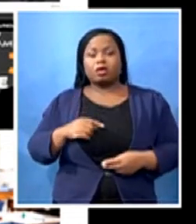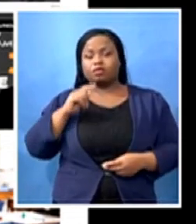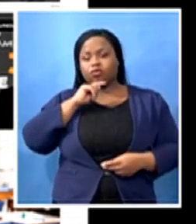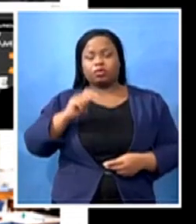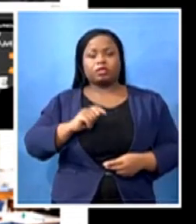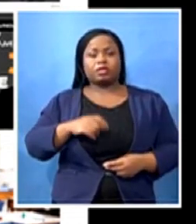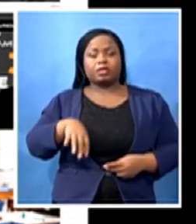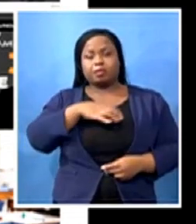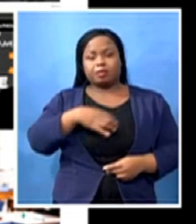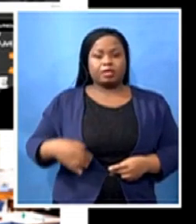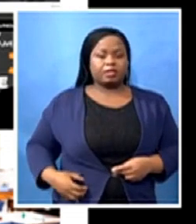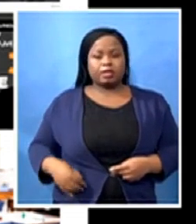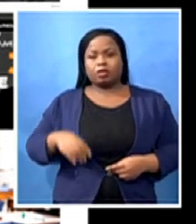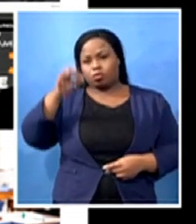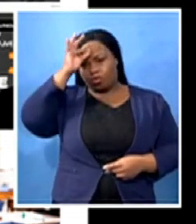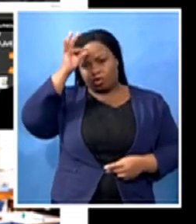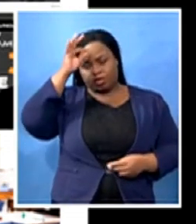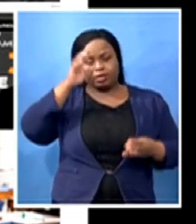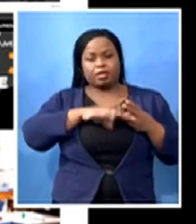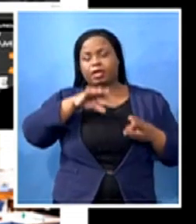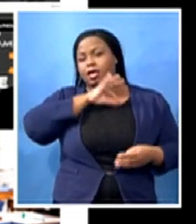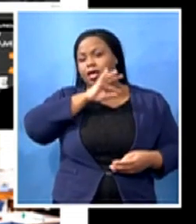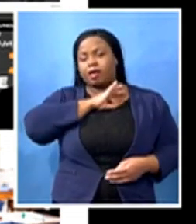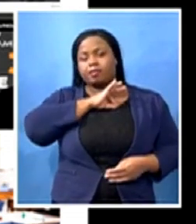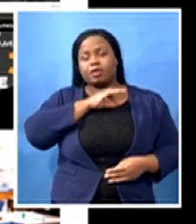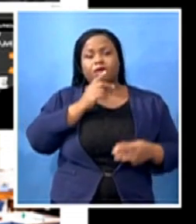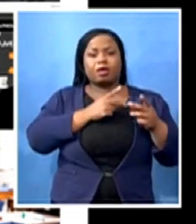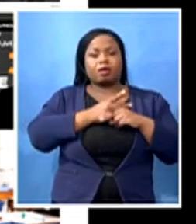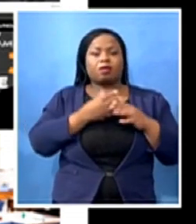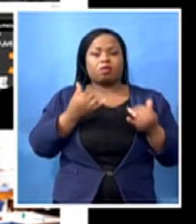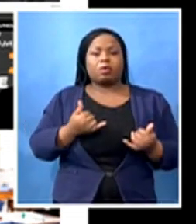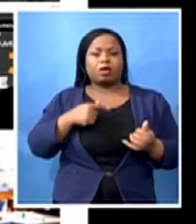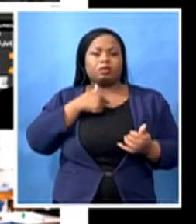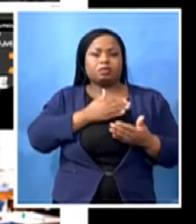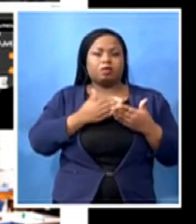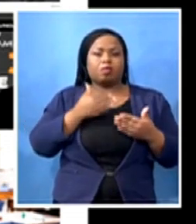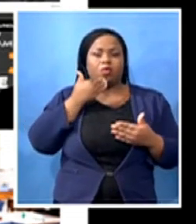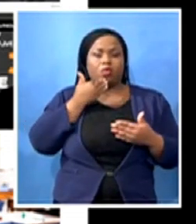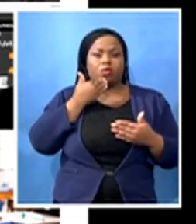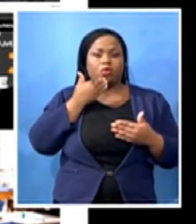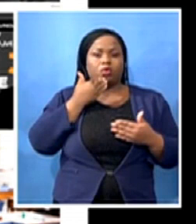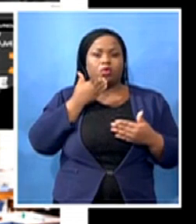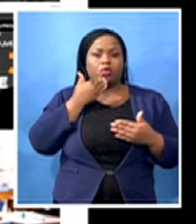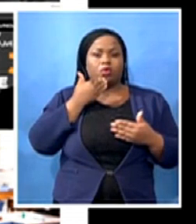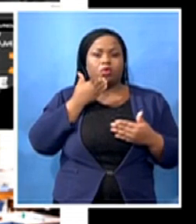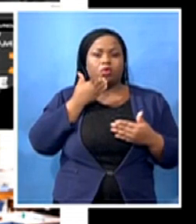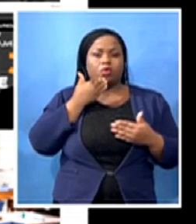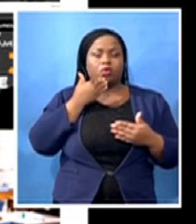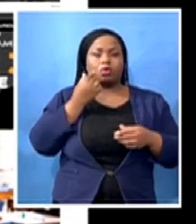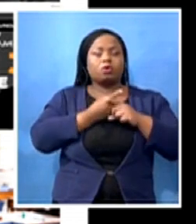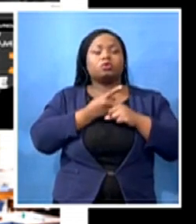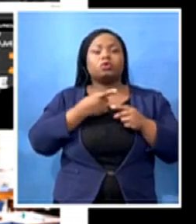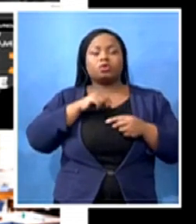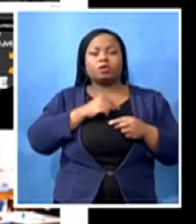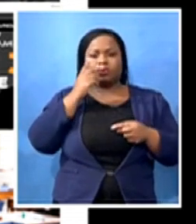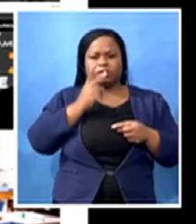has a pull-down effect on support for lockdown, particularly so we find that there's a greater tendency to